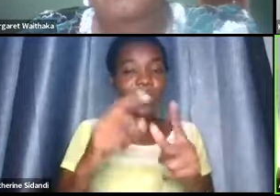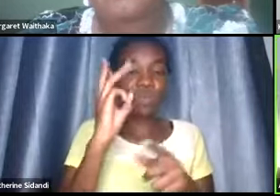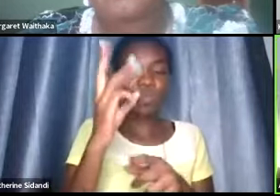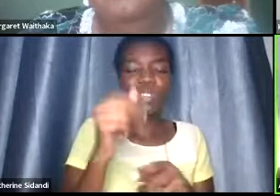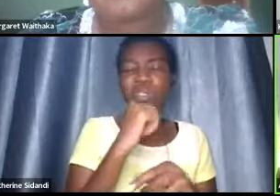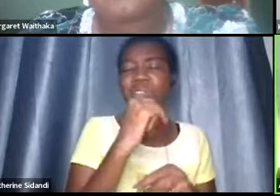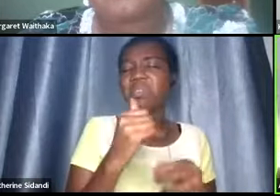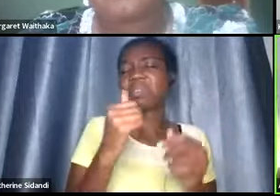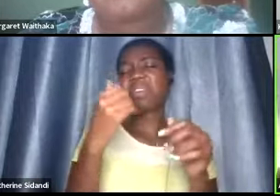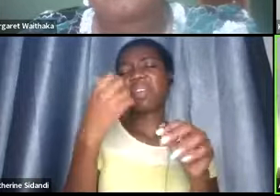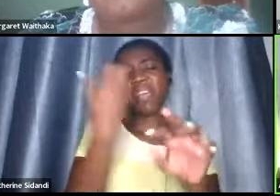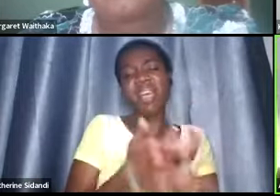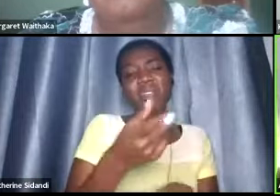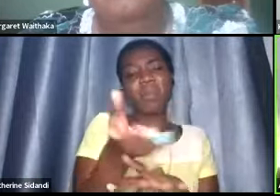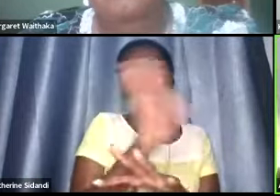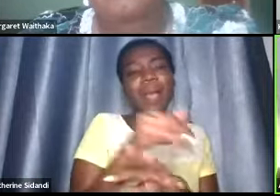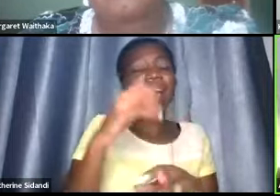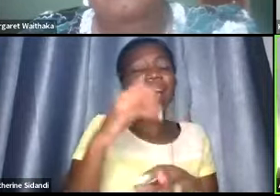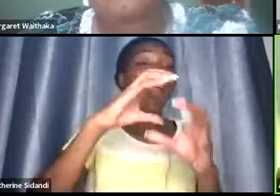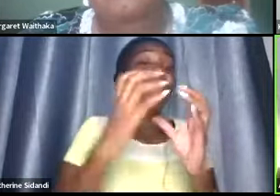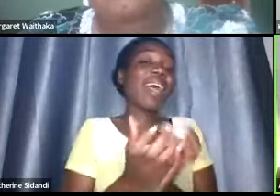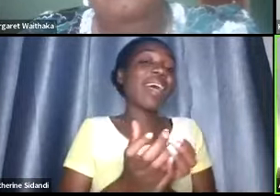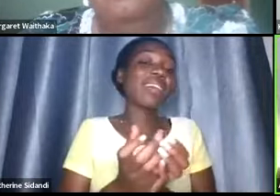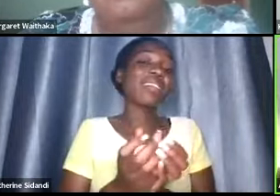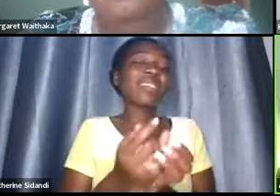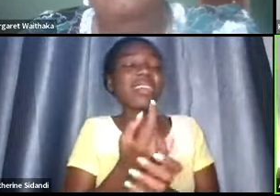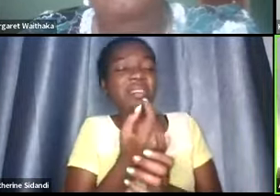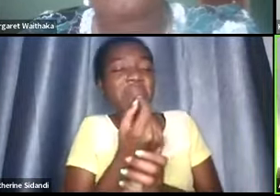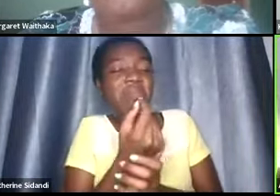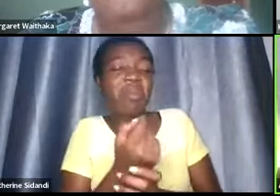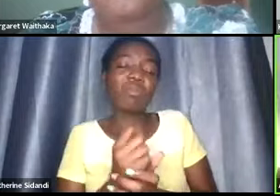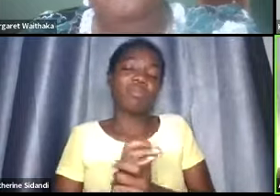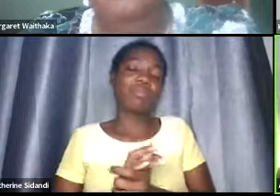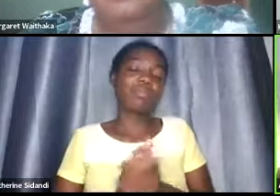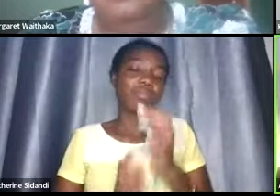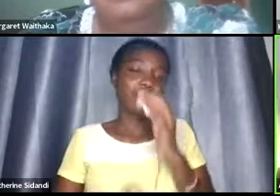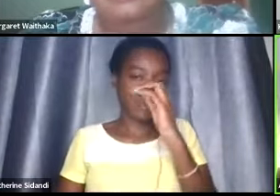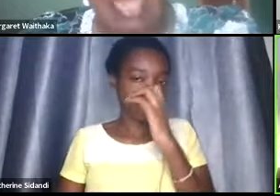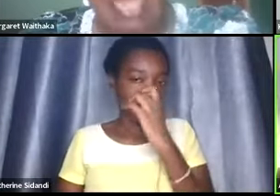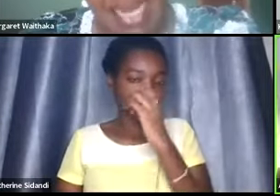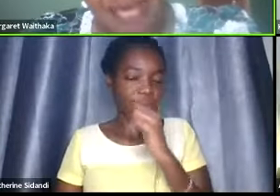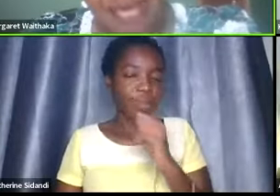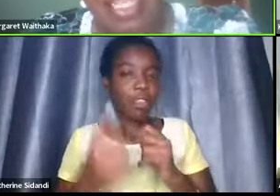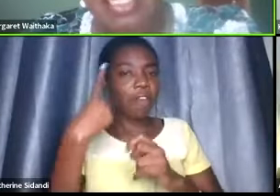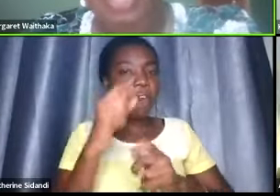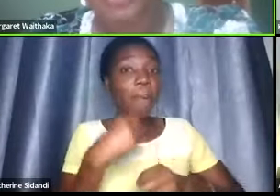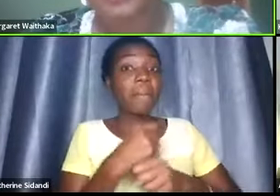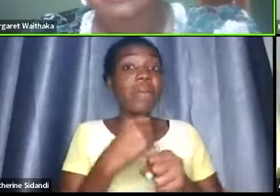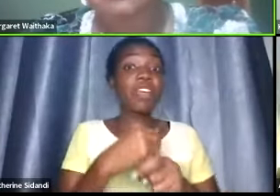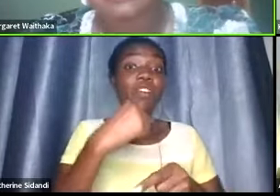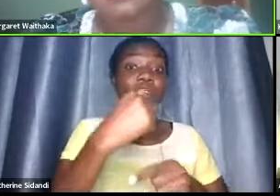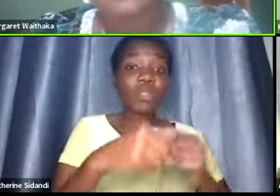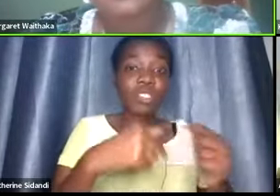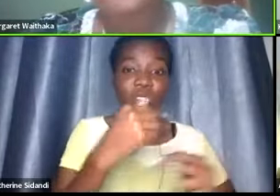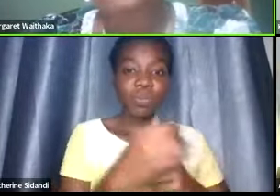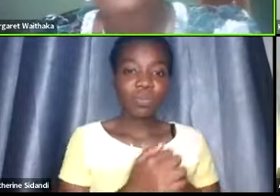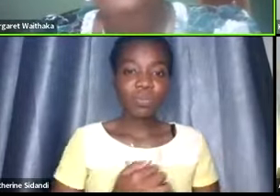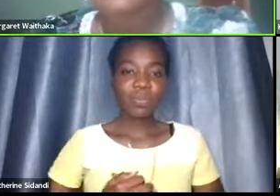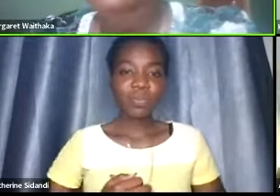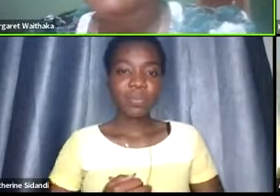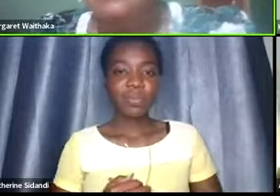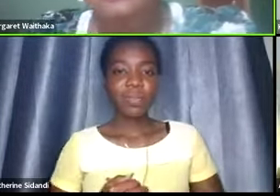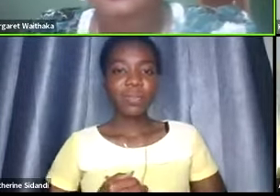class and study a little more to tweak it, just a bit of it. Exactly, and research has shown that if